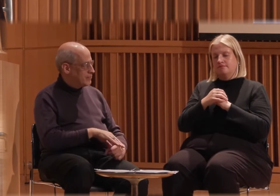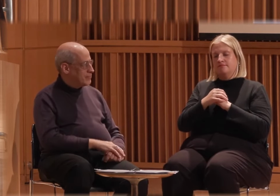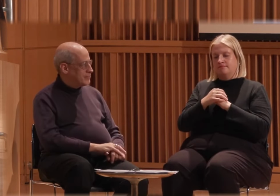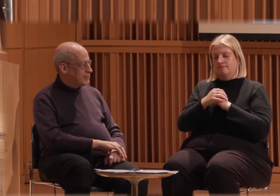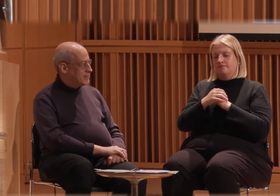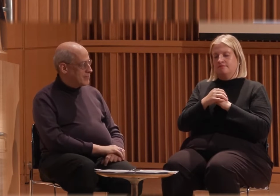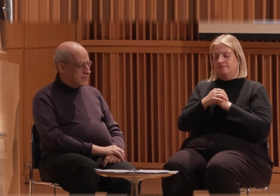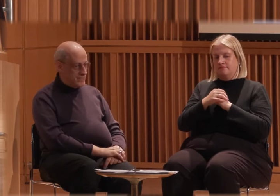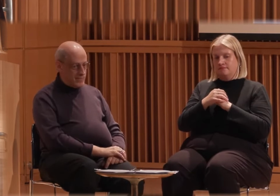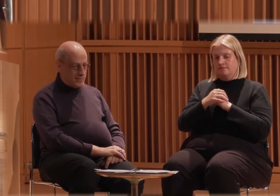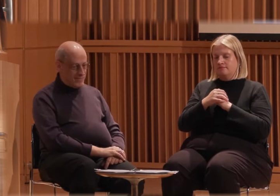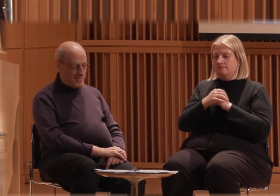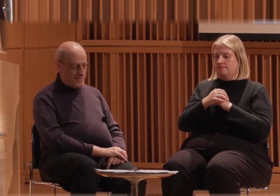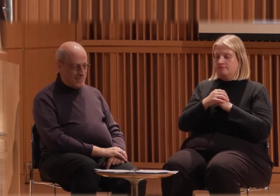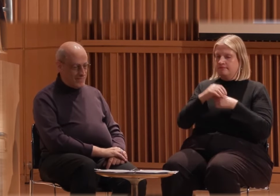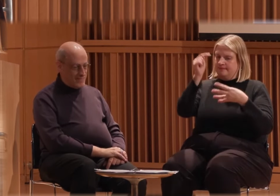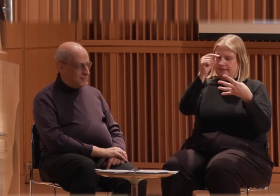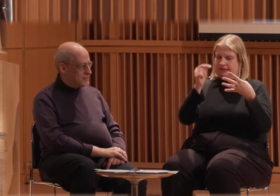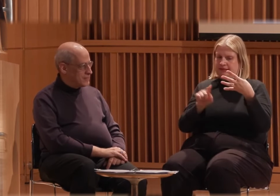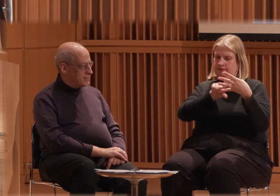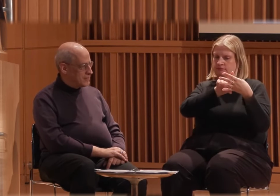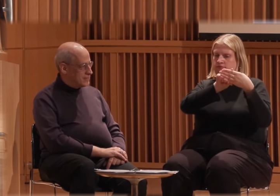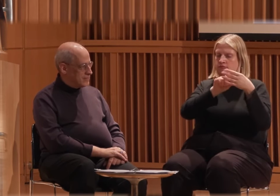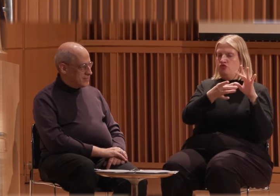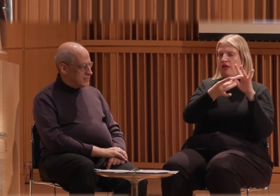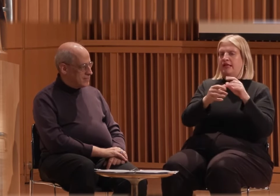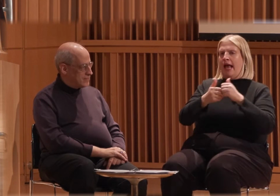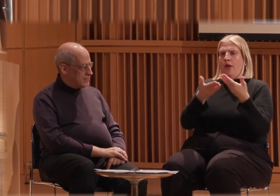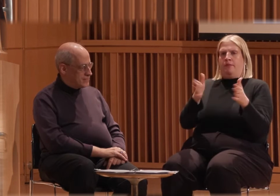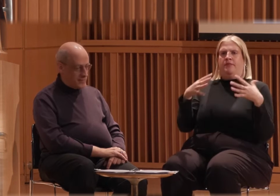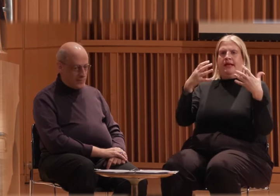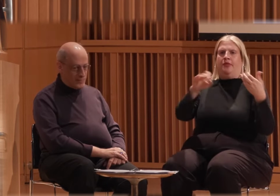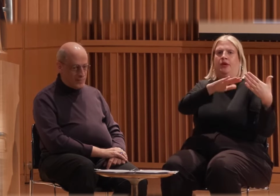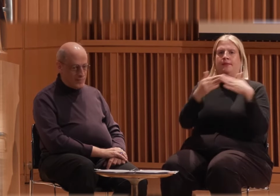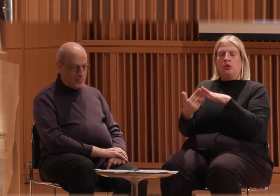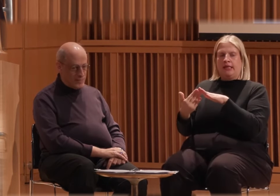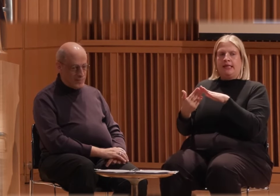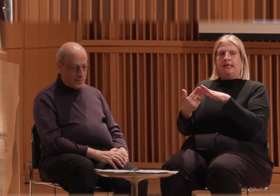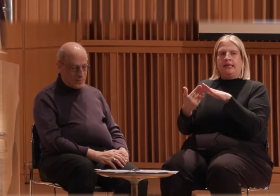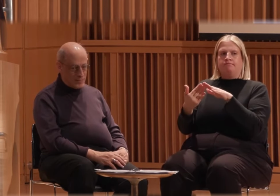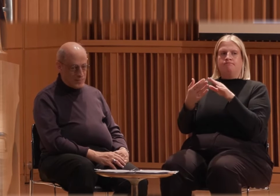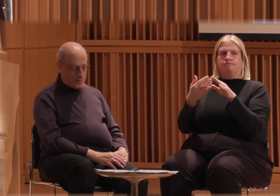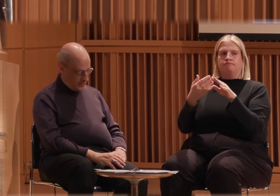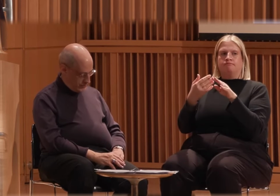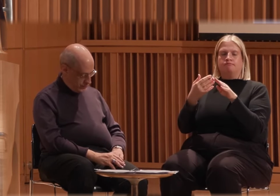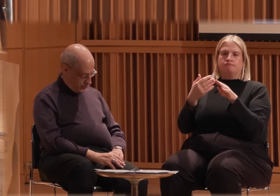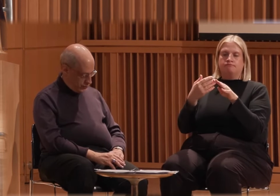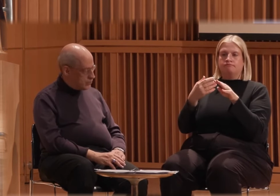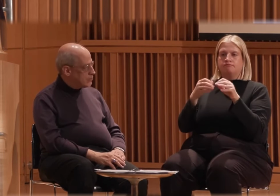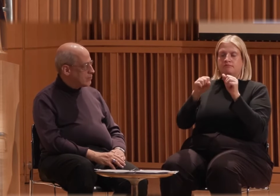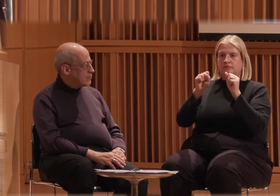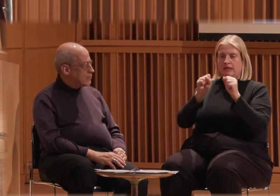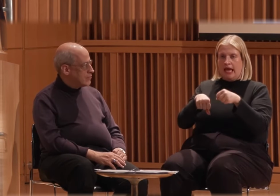These are all sort of related to ways in which the public health community can